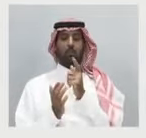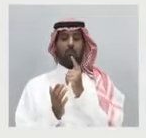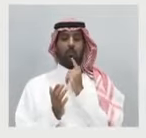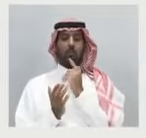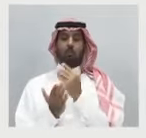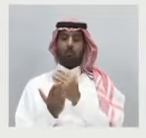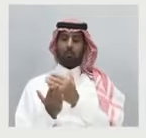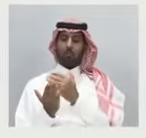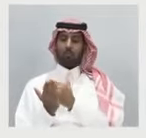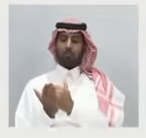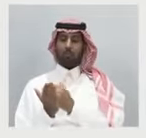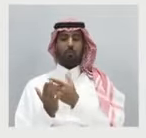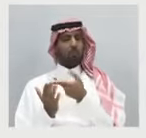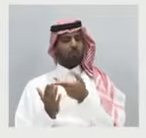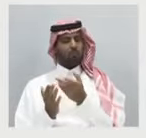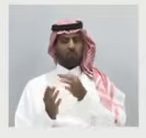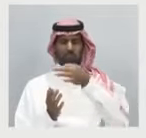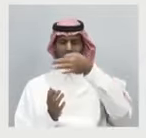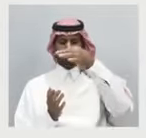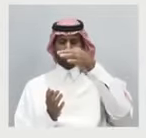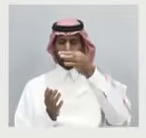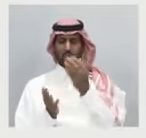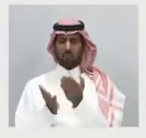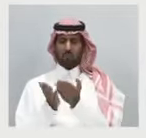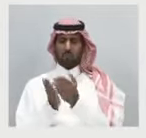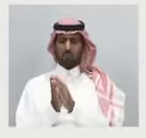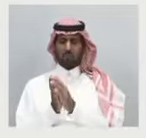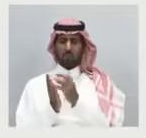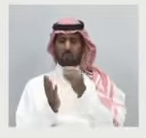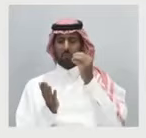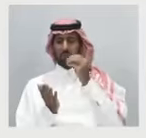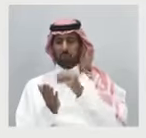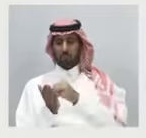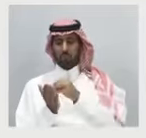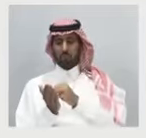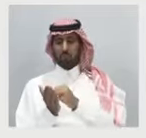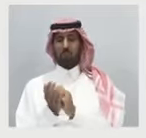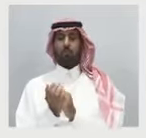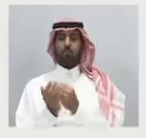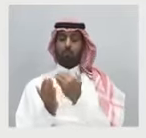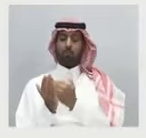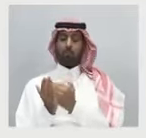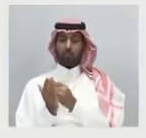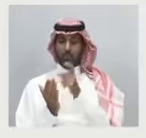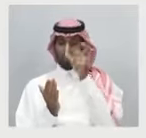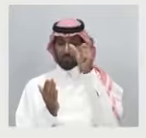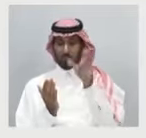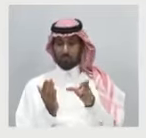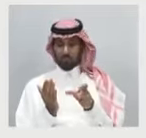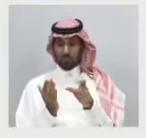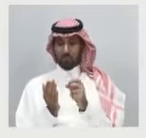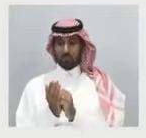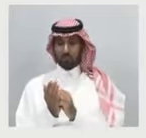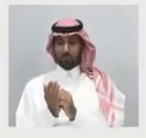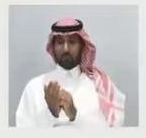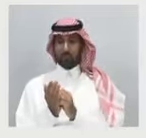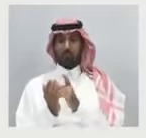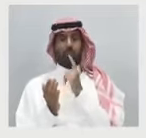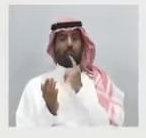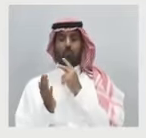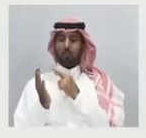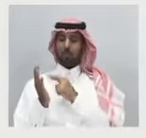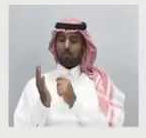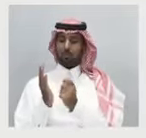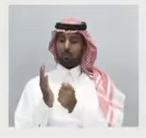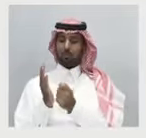by itself. No, something to add to that CV. It's specifically written with